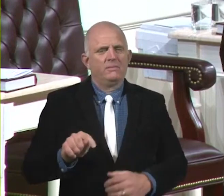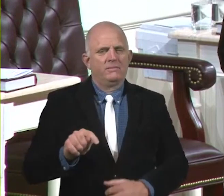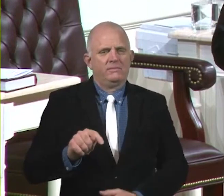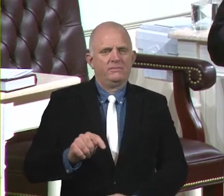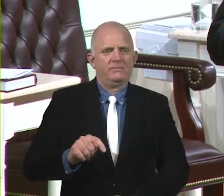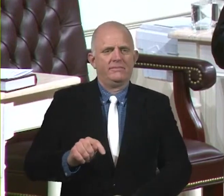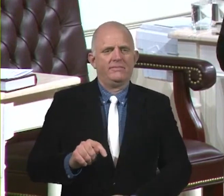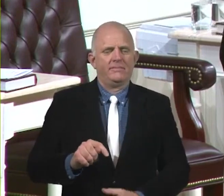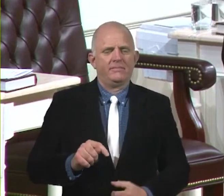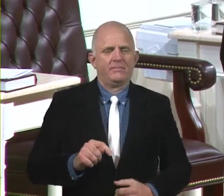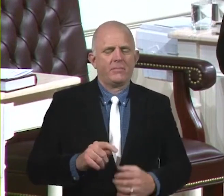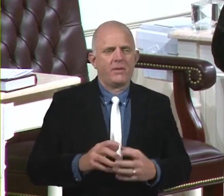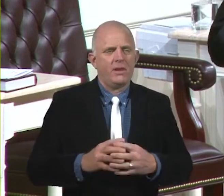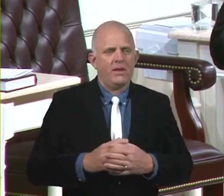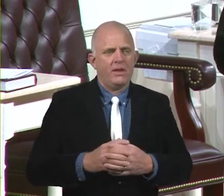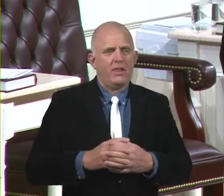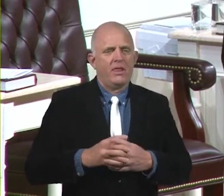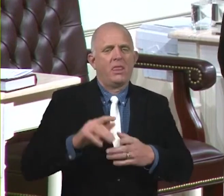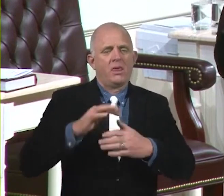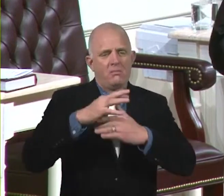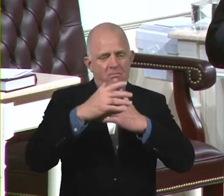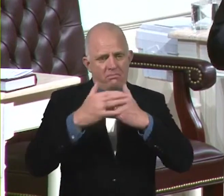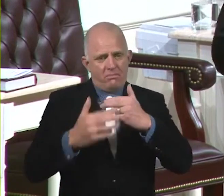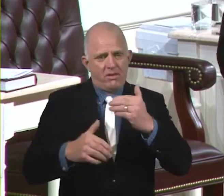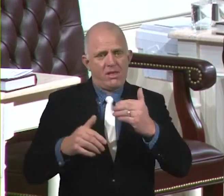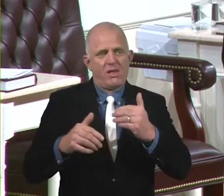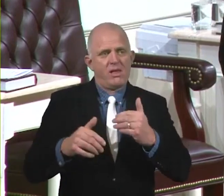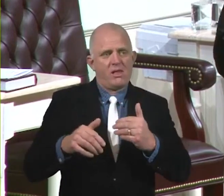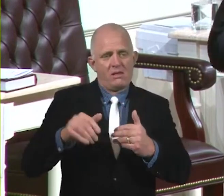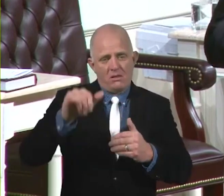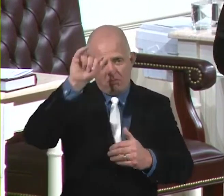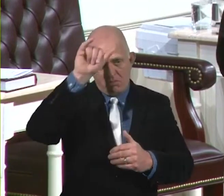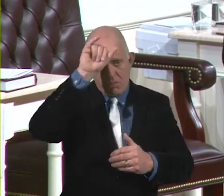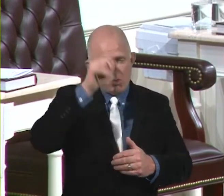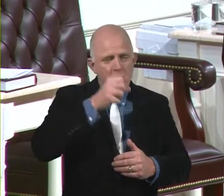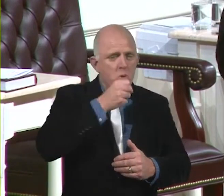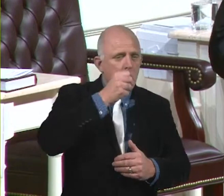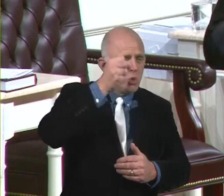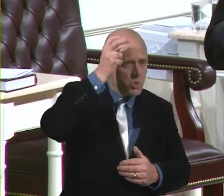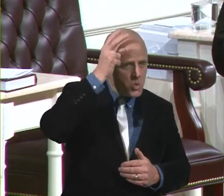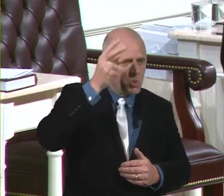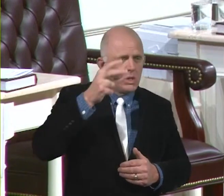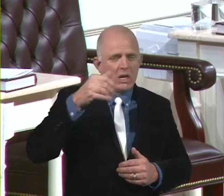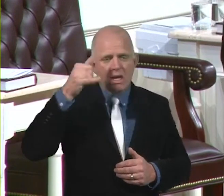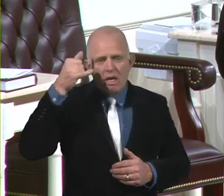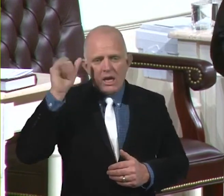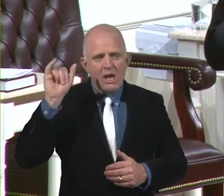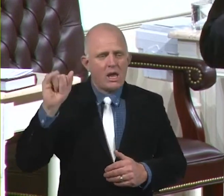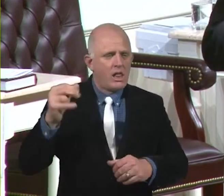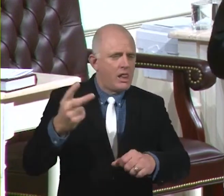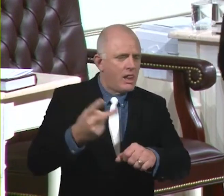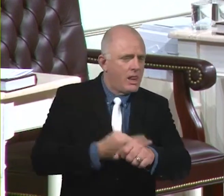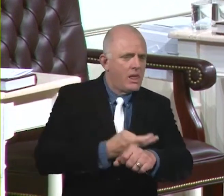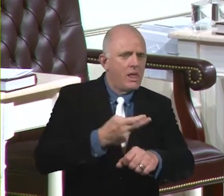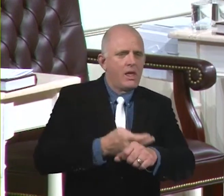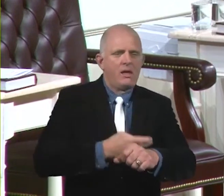And in what the blood of bulls and goats and heifers and lambs could not do,